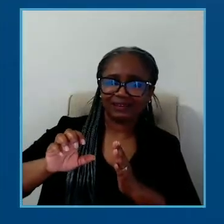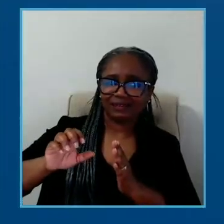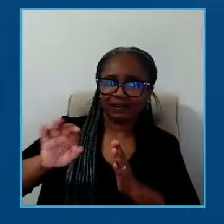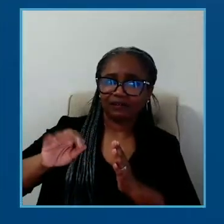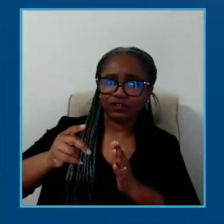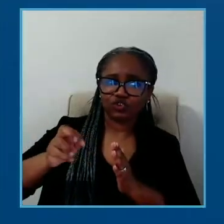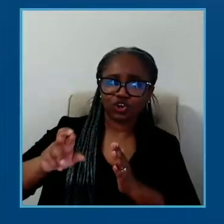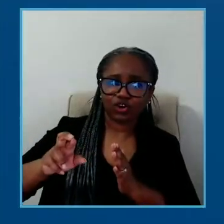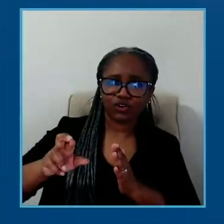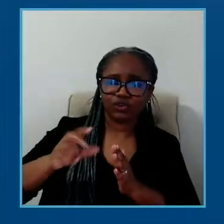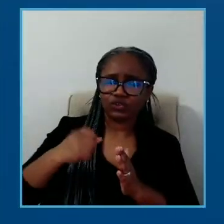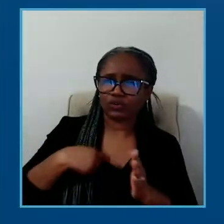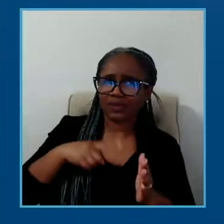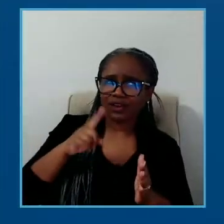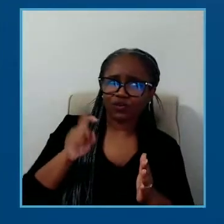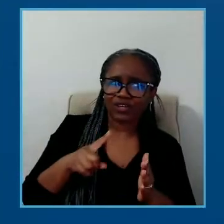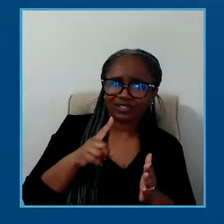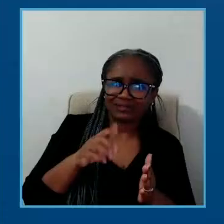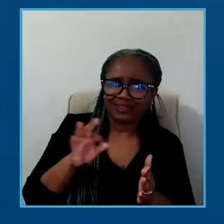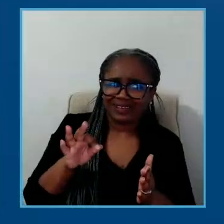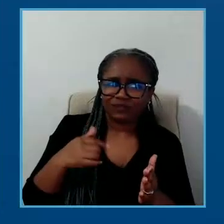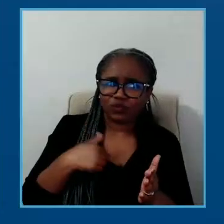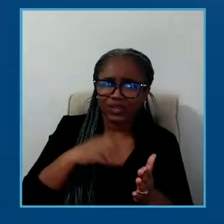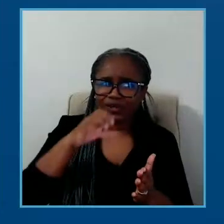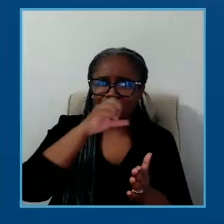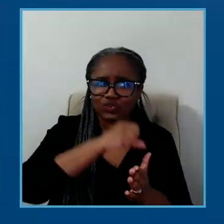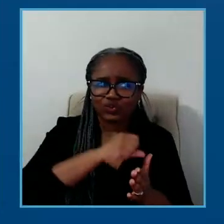as president of the ASDC?